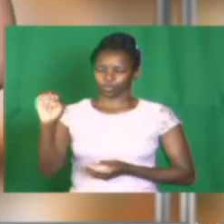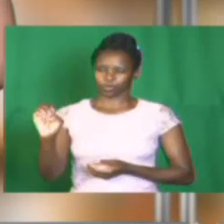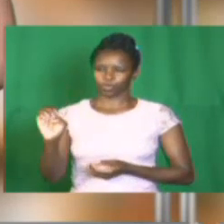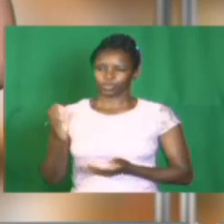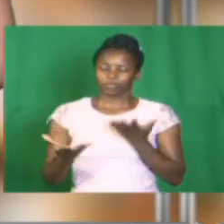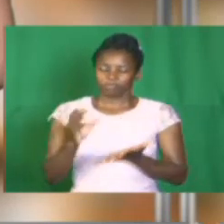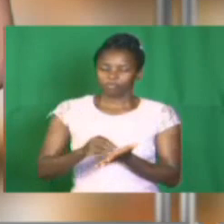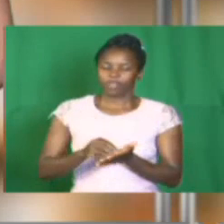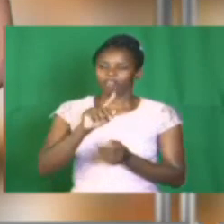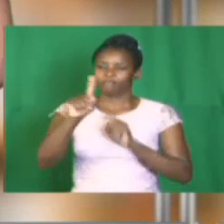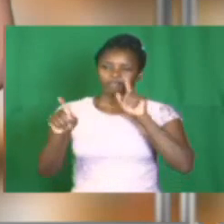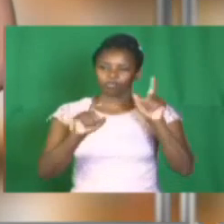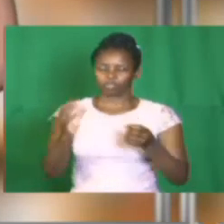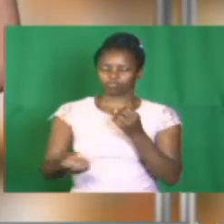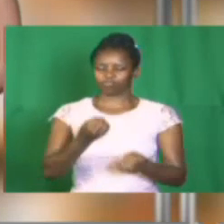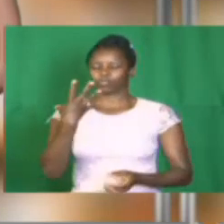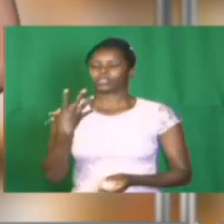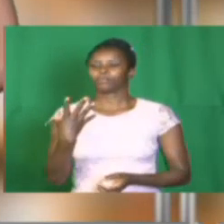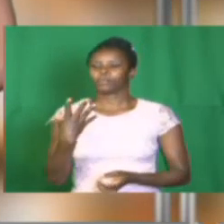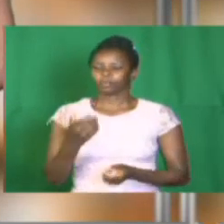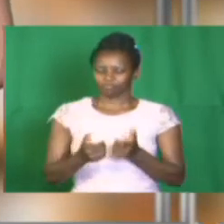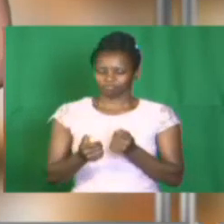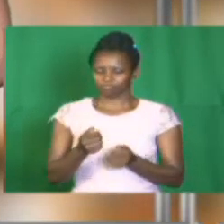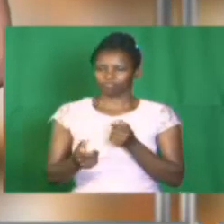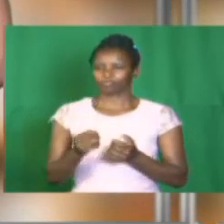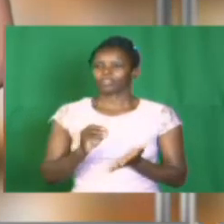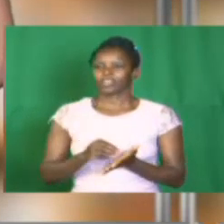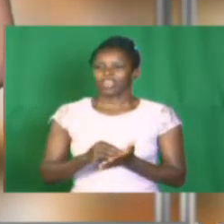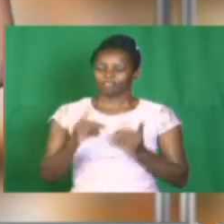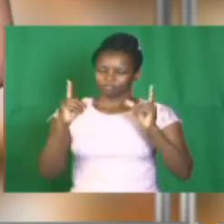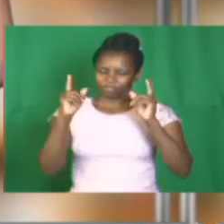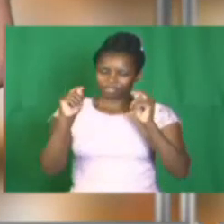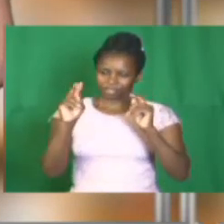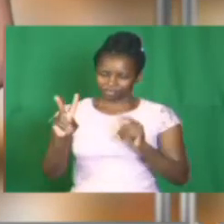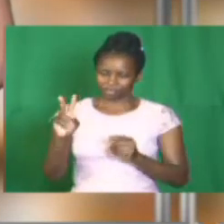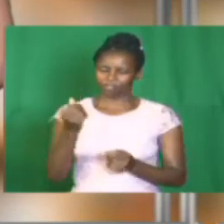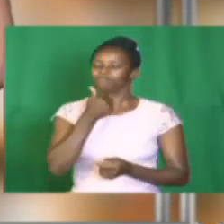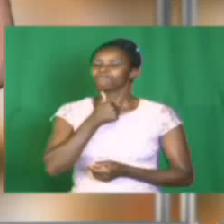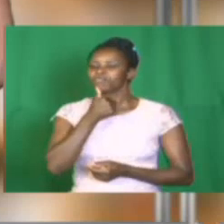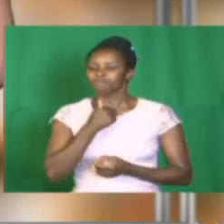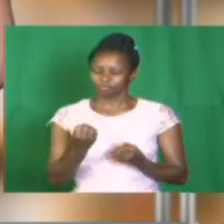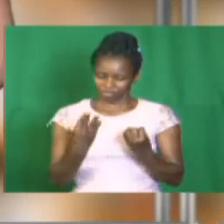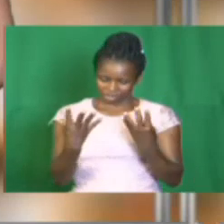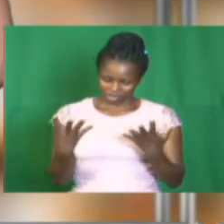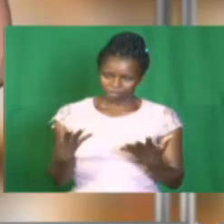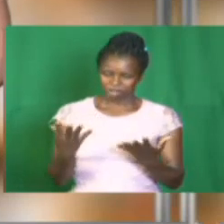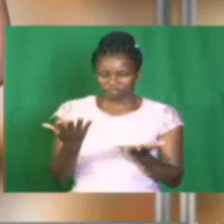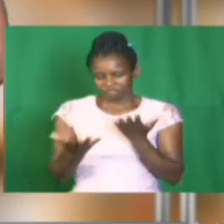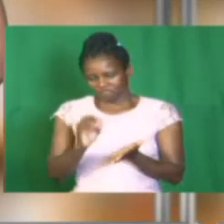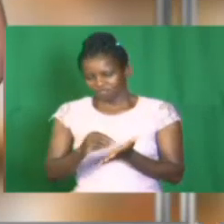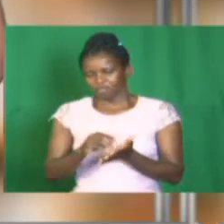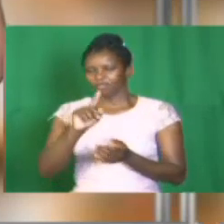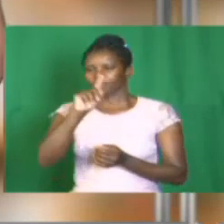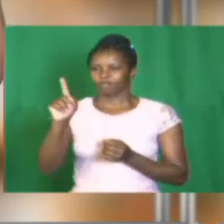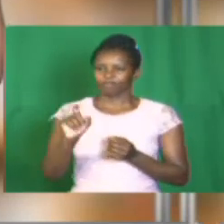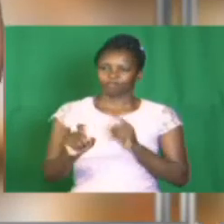of whenever we're live. And also our WhatsApp number, of course, I mustn't forget that. You can use that number. If you have any questions,